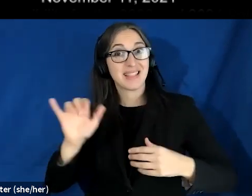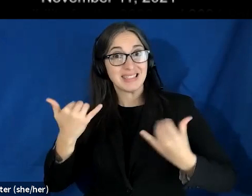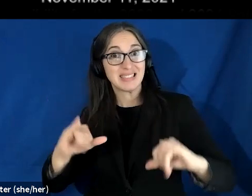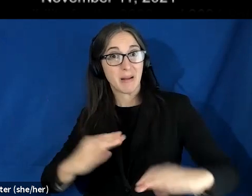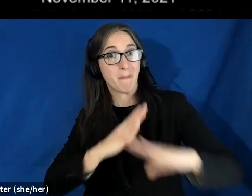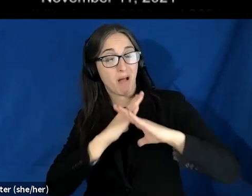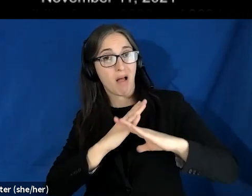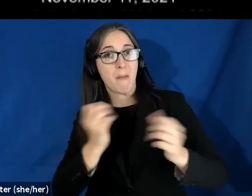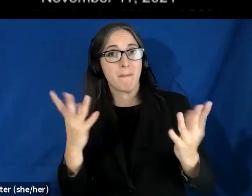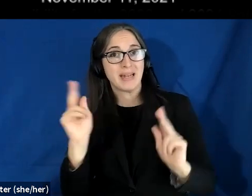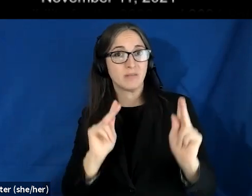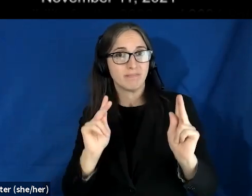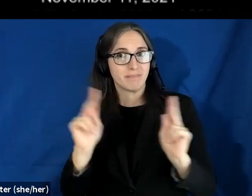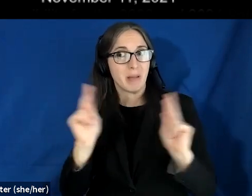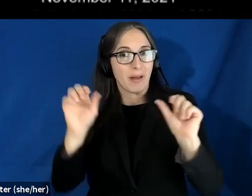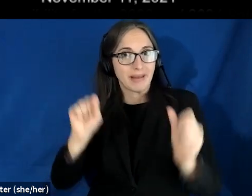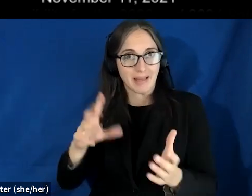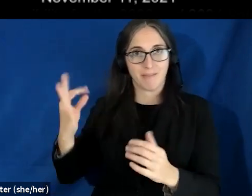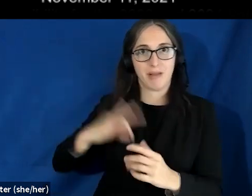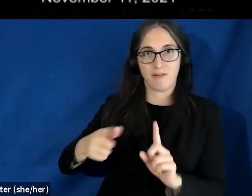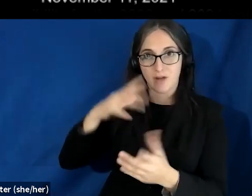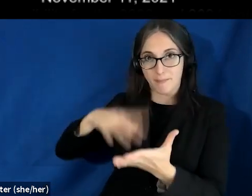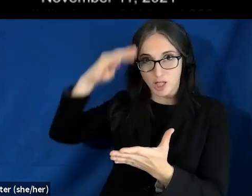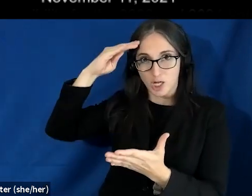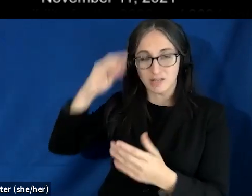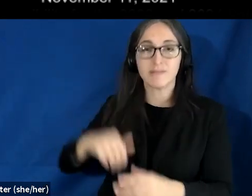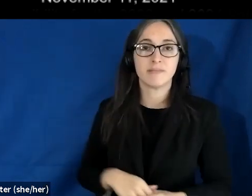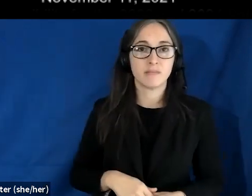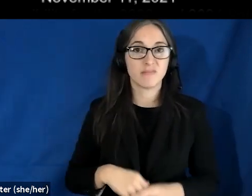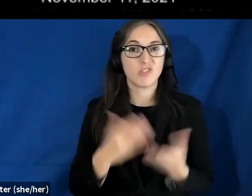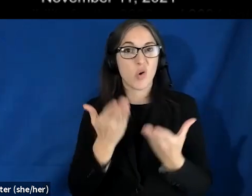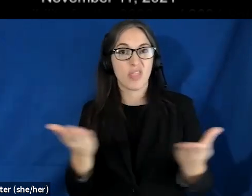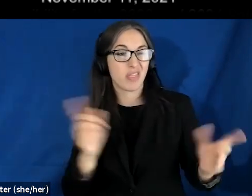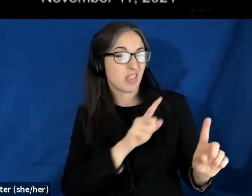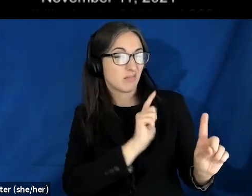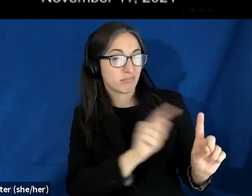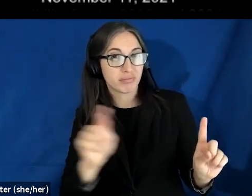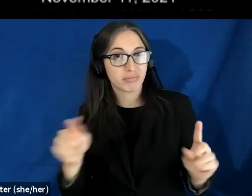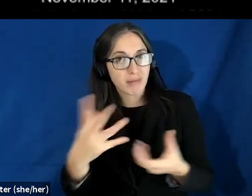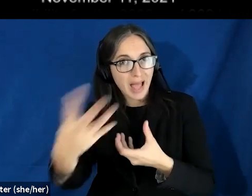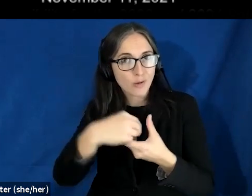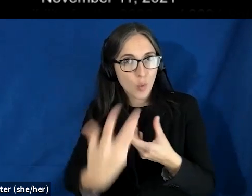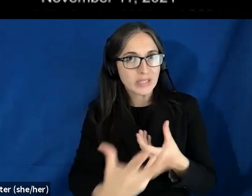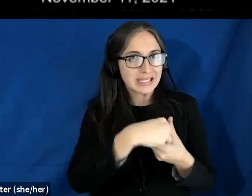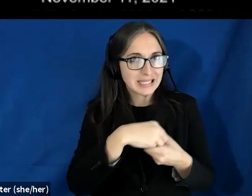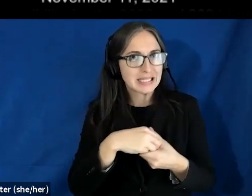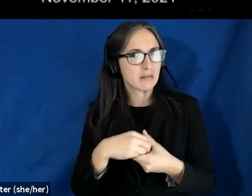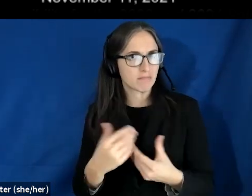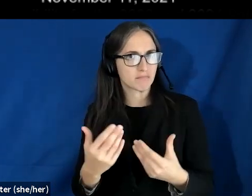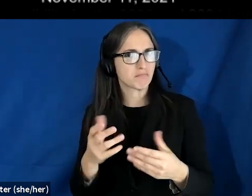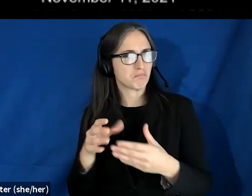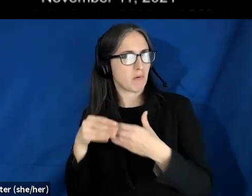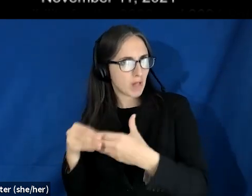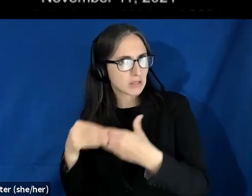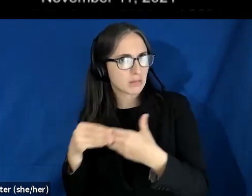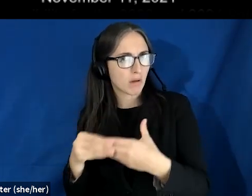learning. And so making things inclusive, having flexibility is what it's all about, but